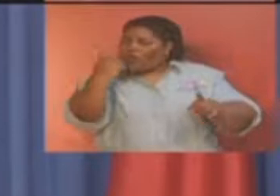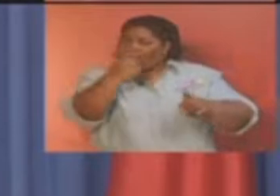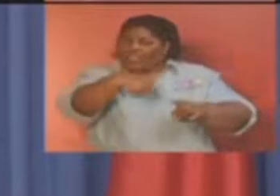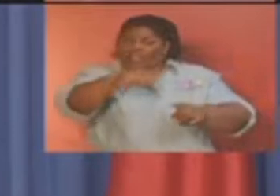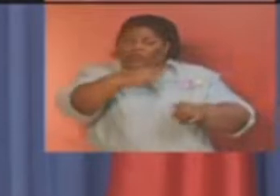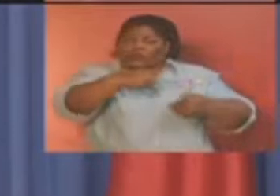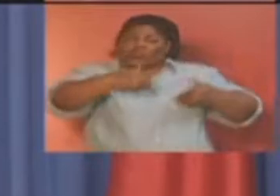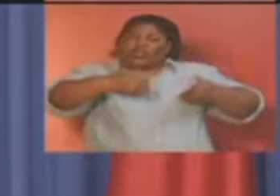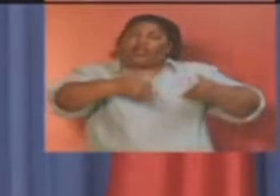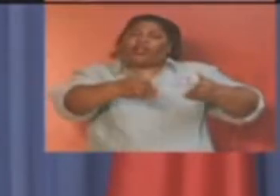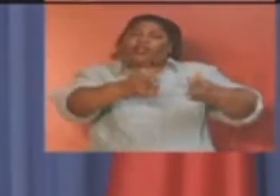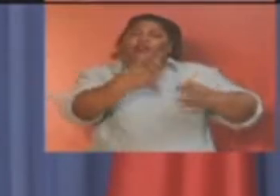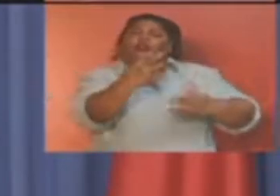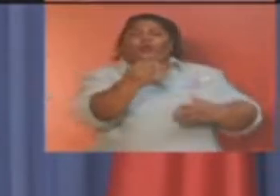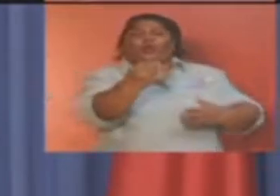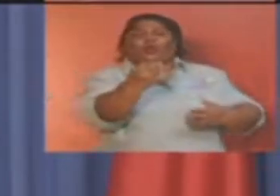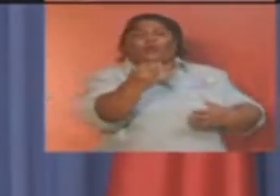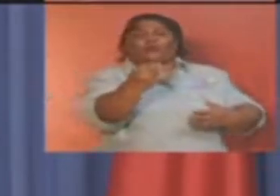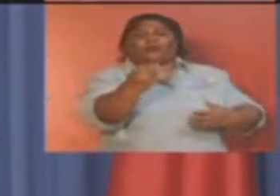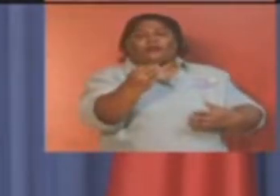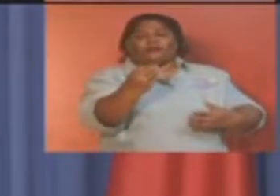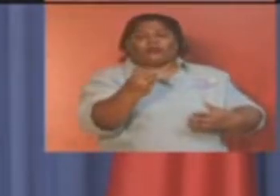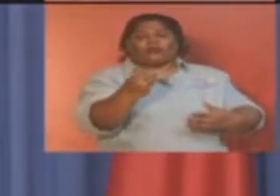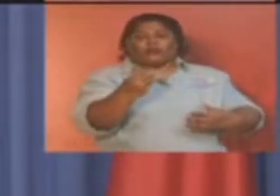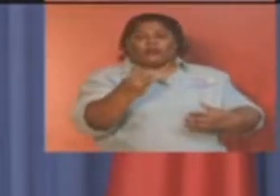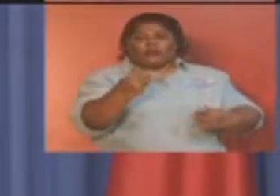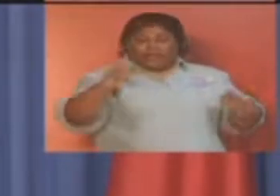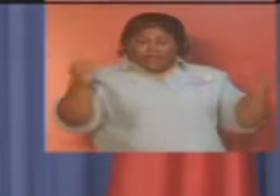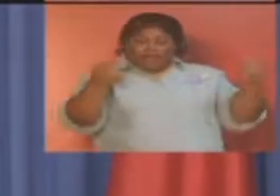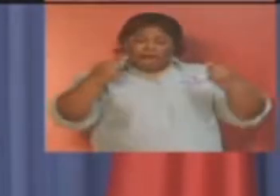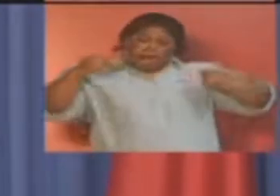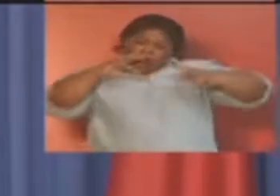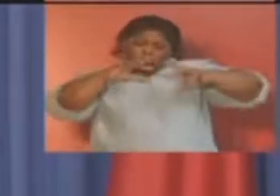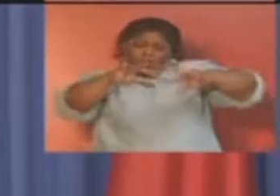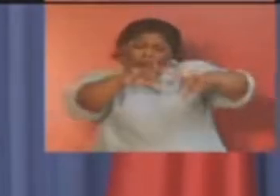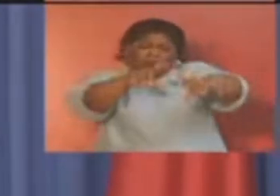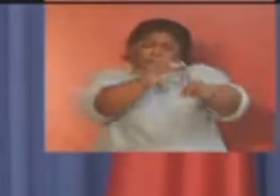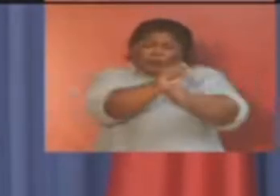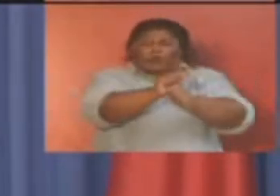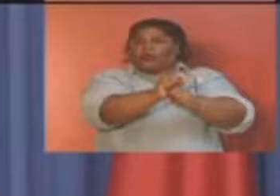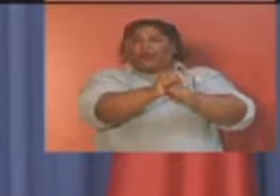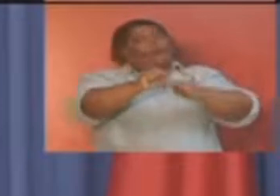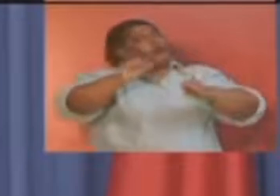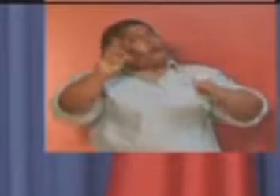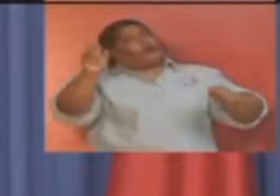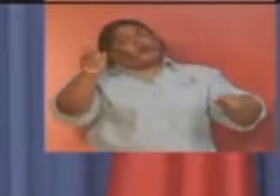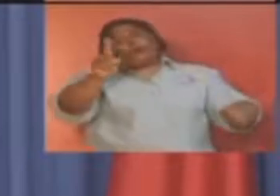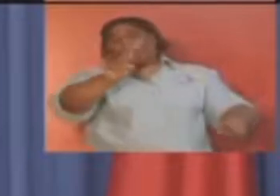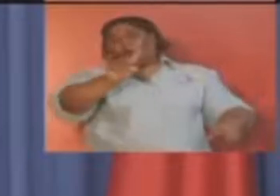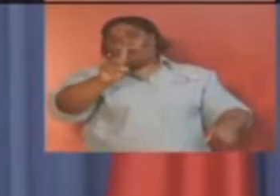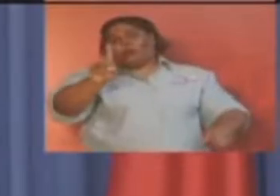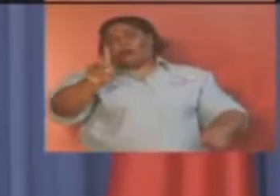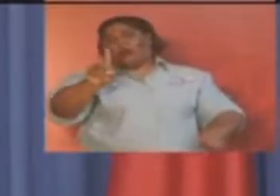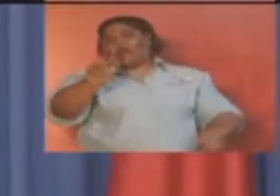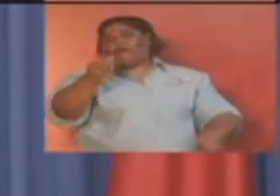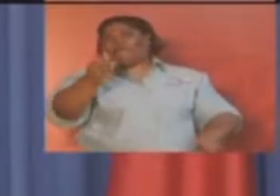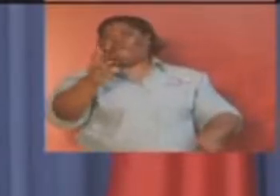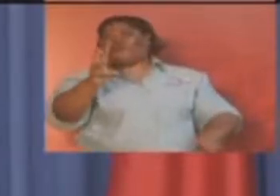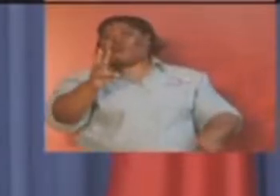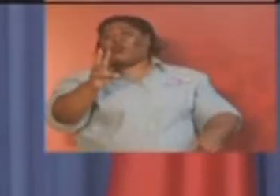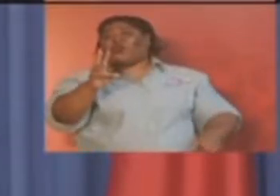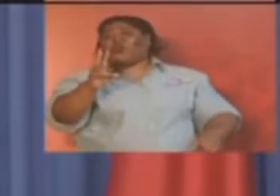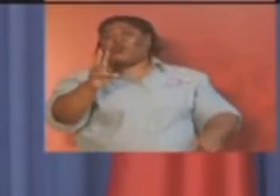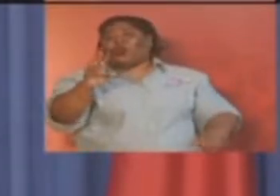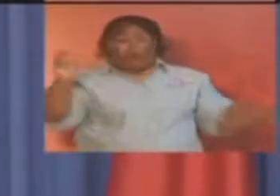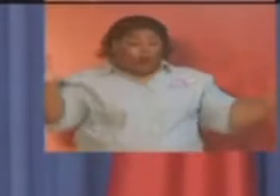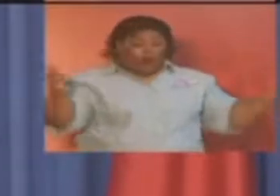So even in these essential services, we're asking that only the essential workers come out and the rest of us